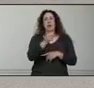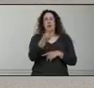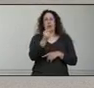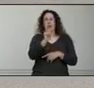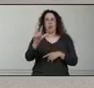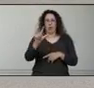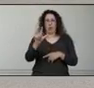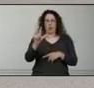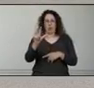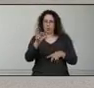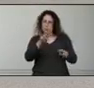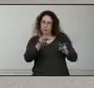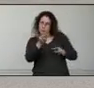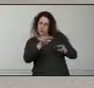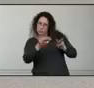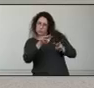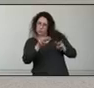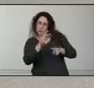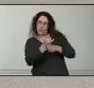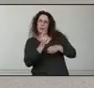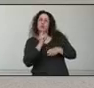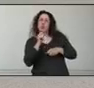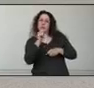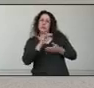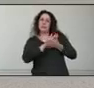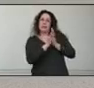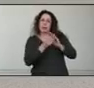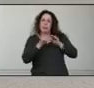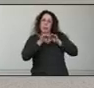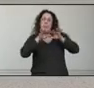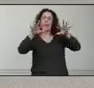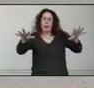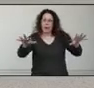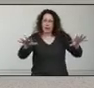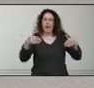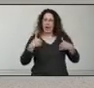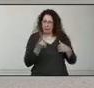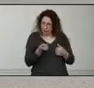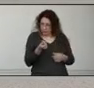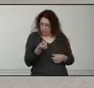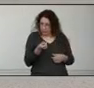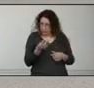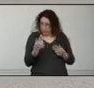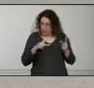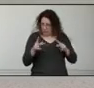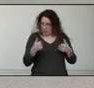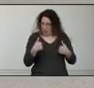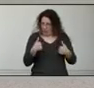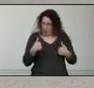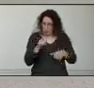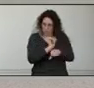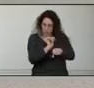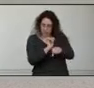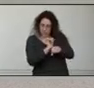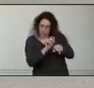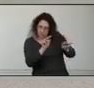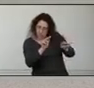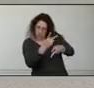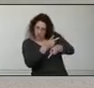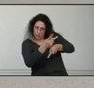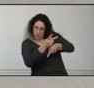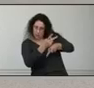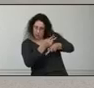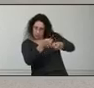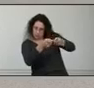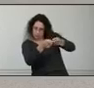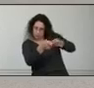doesn't turn into an outbreak situation. There is a cluster of cases there right now, and so we're working very hard to try to control that